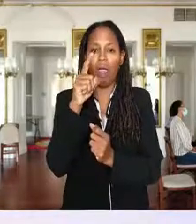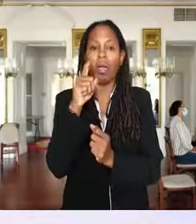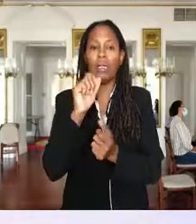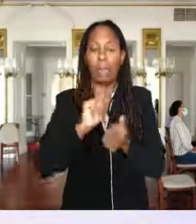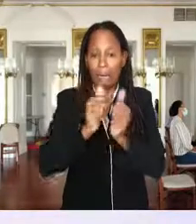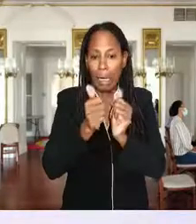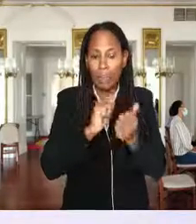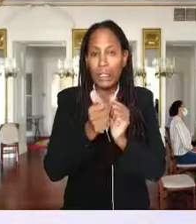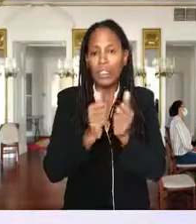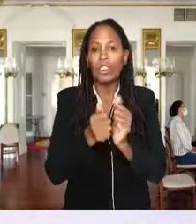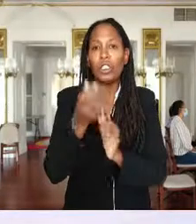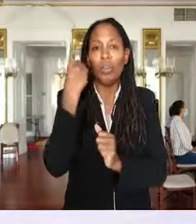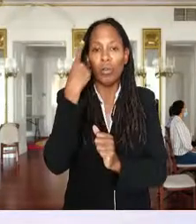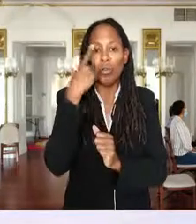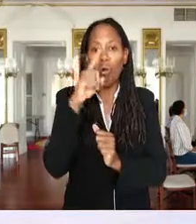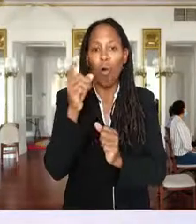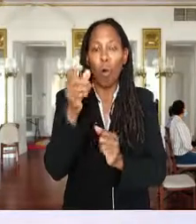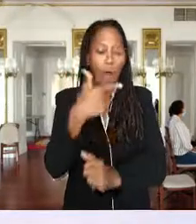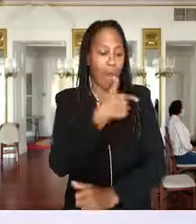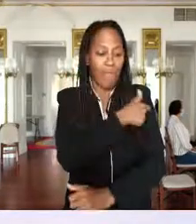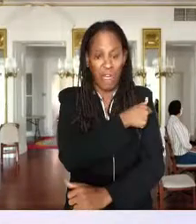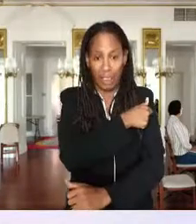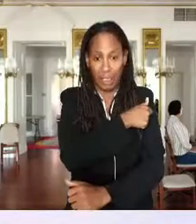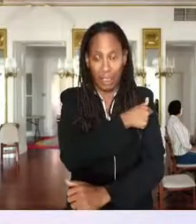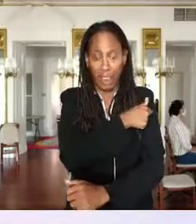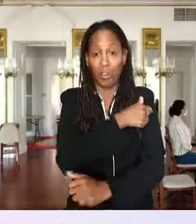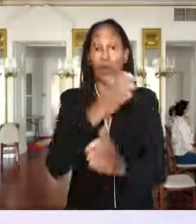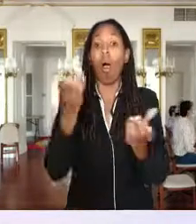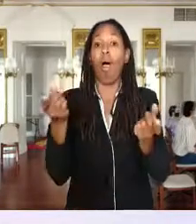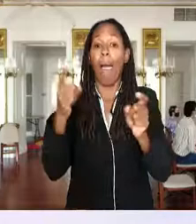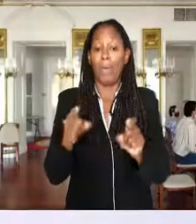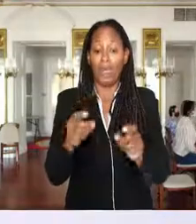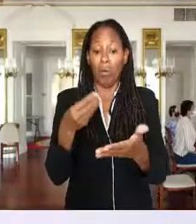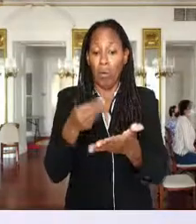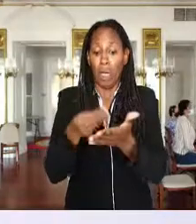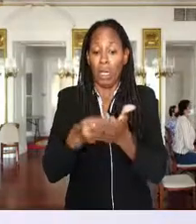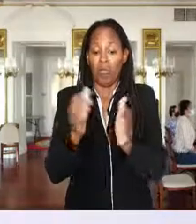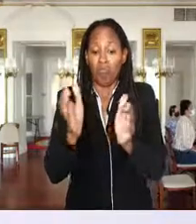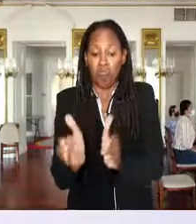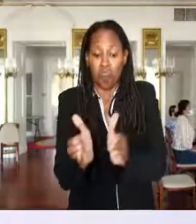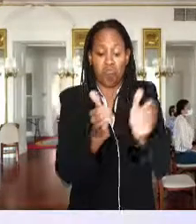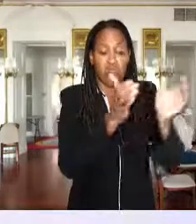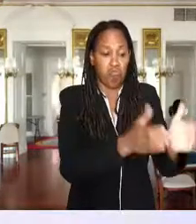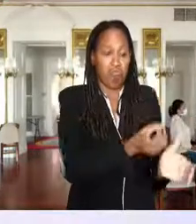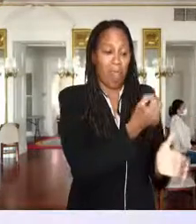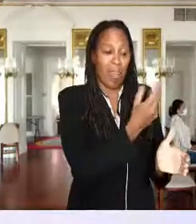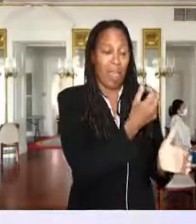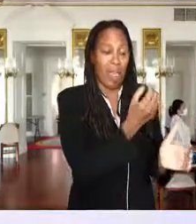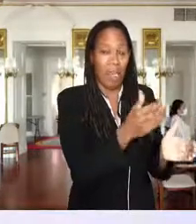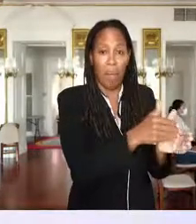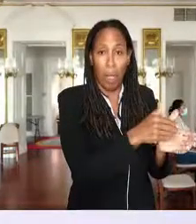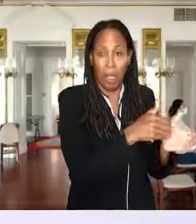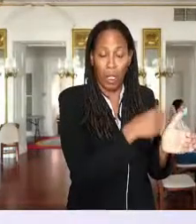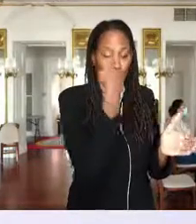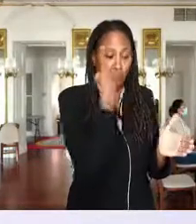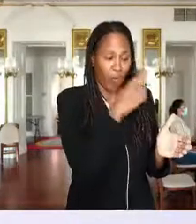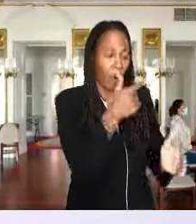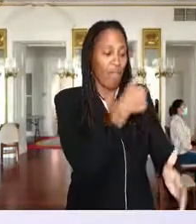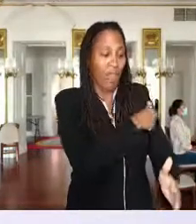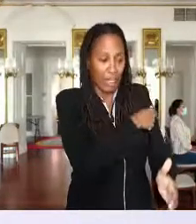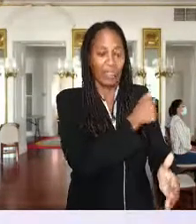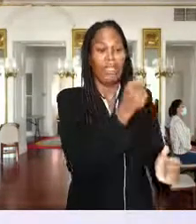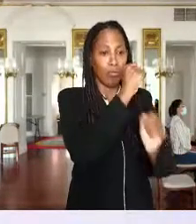Biden administration. So they set aside $11 million for us to do vaccine